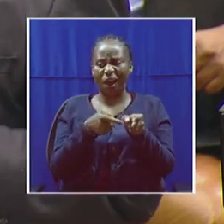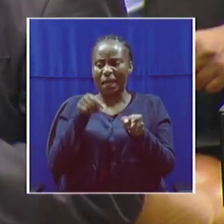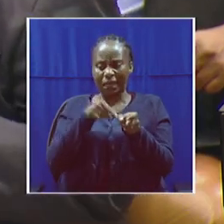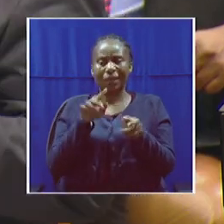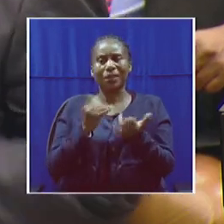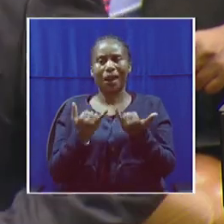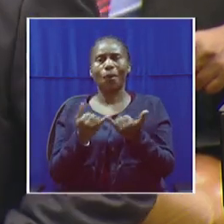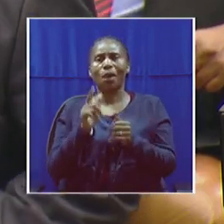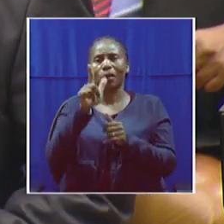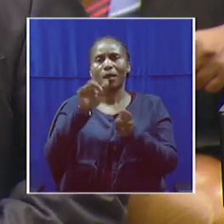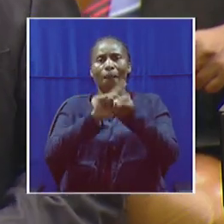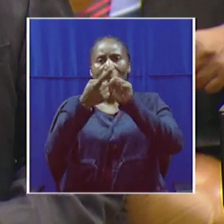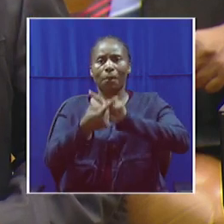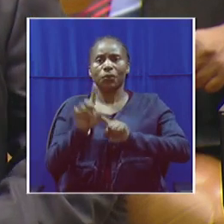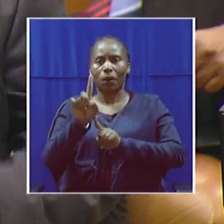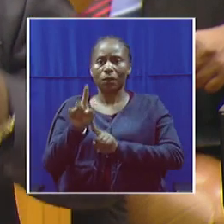if that is not